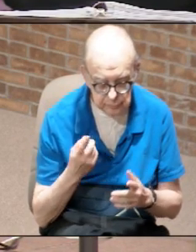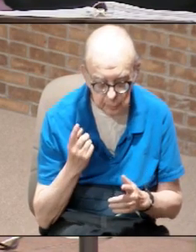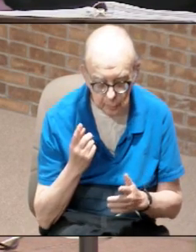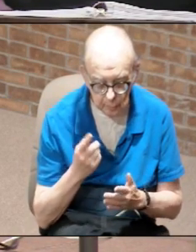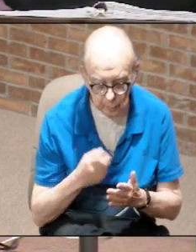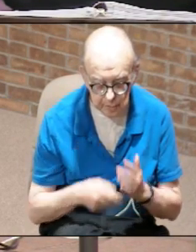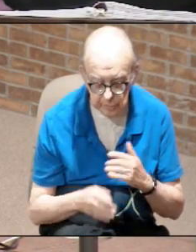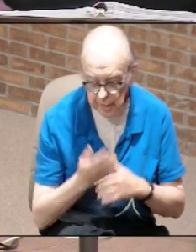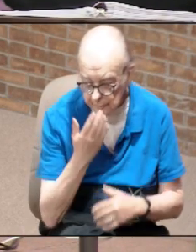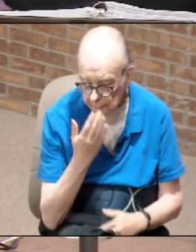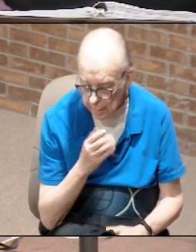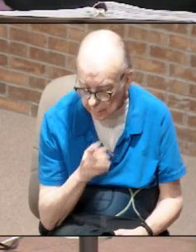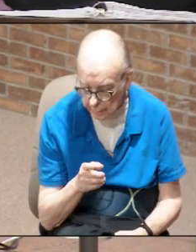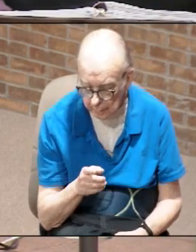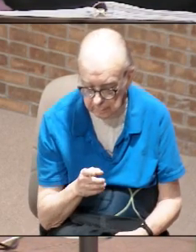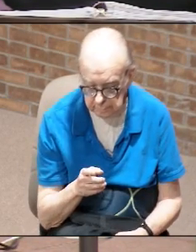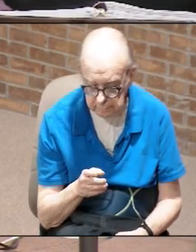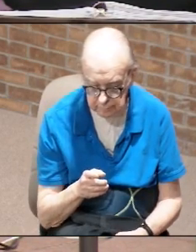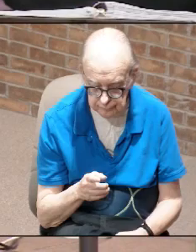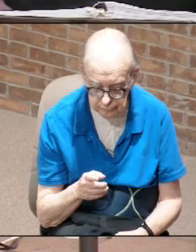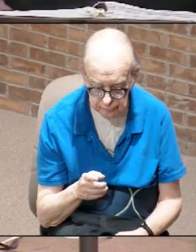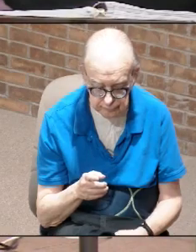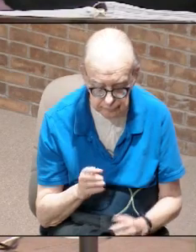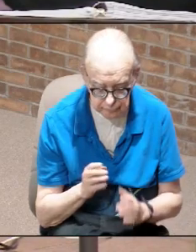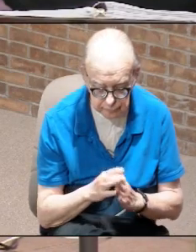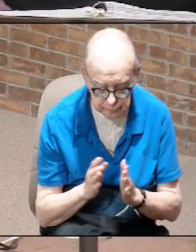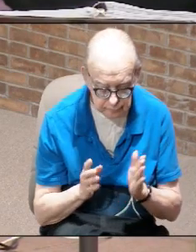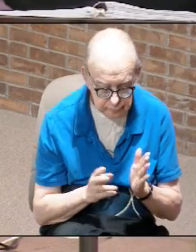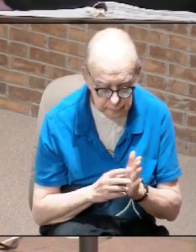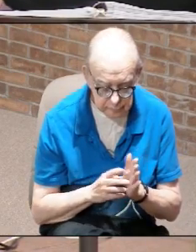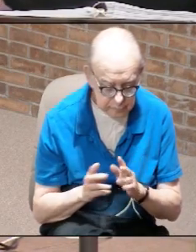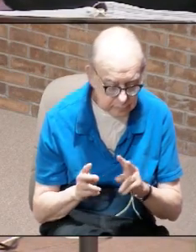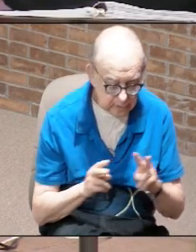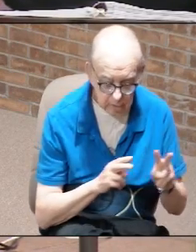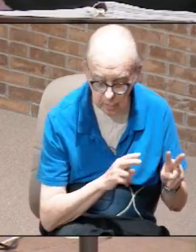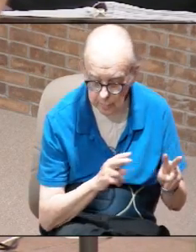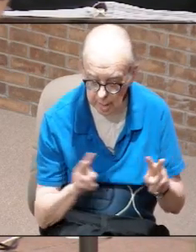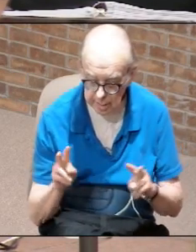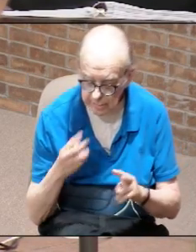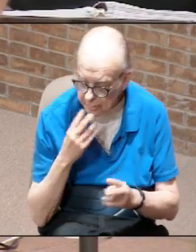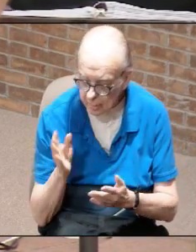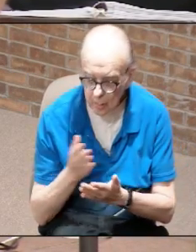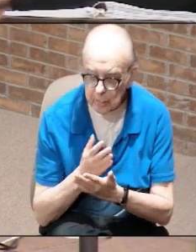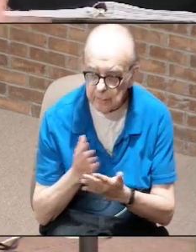him. The guy on the back can look around and see all the scenery.